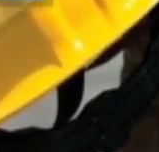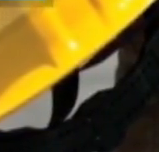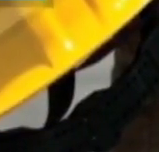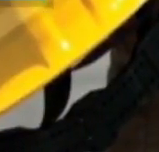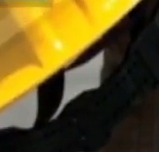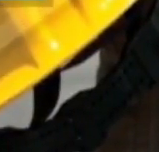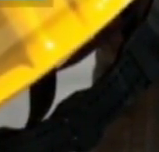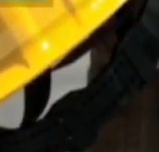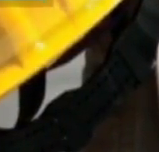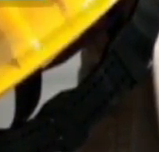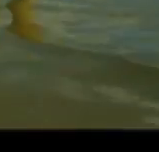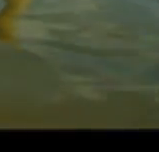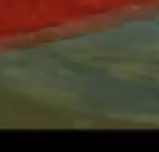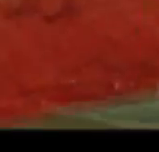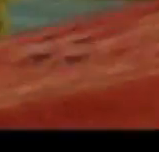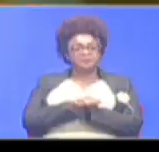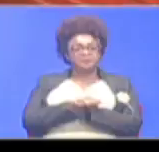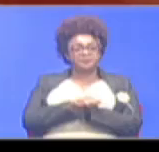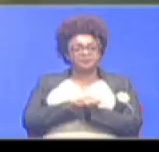I'm called Ibrahim Onyango.